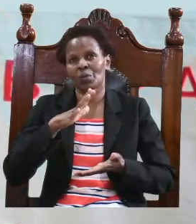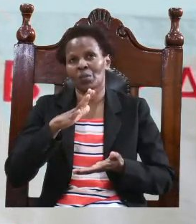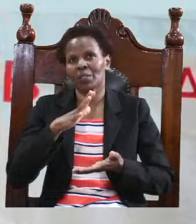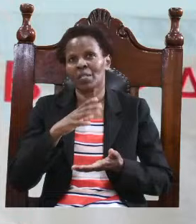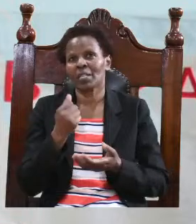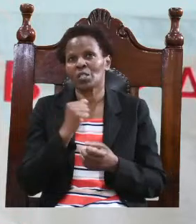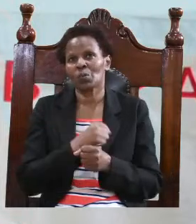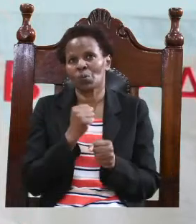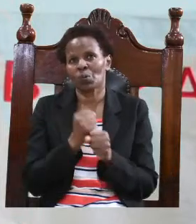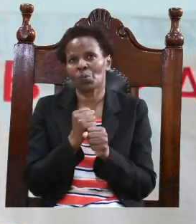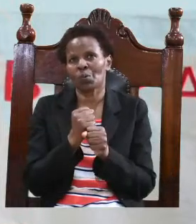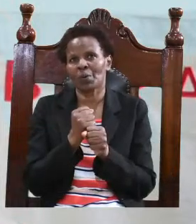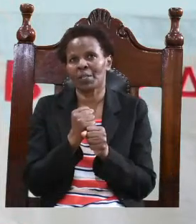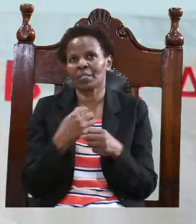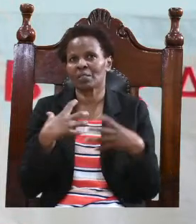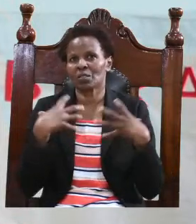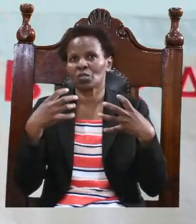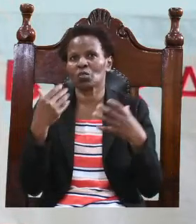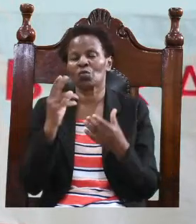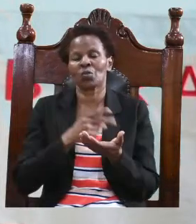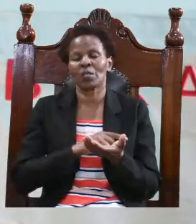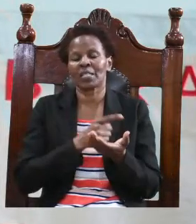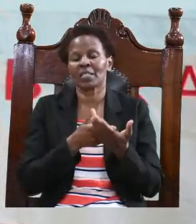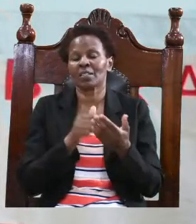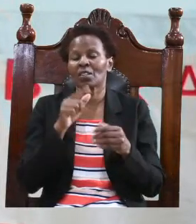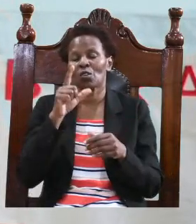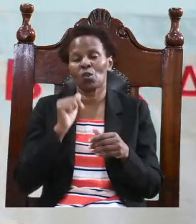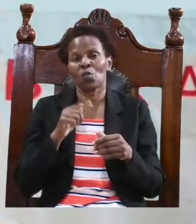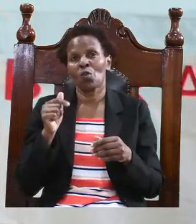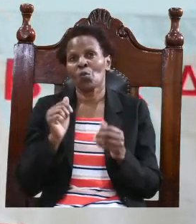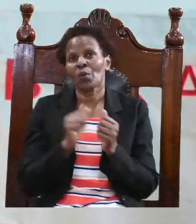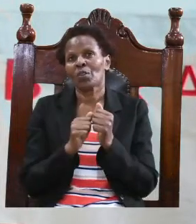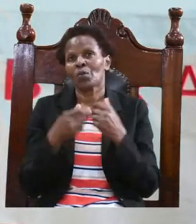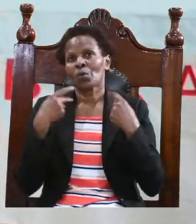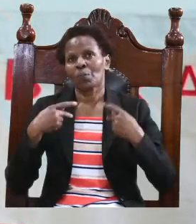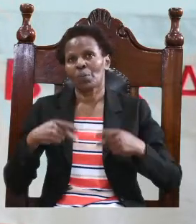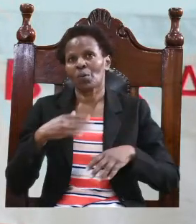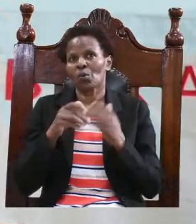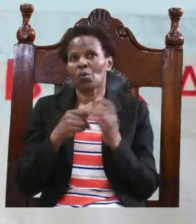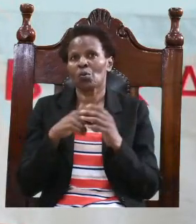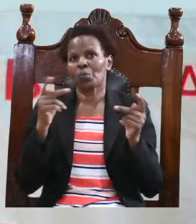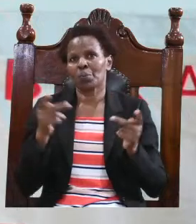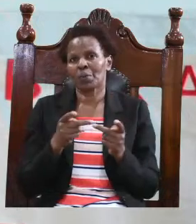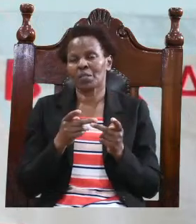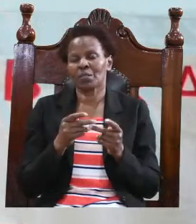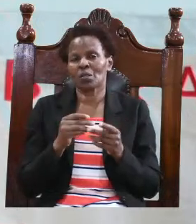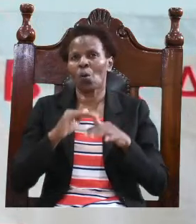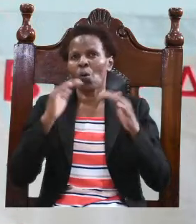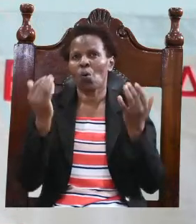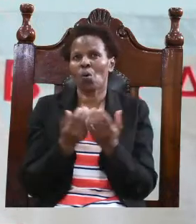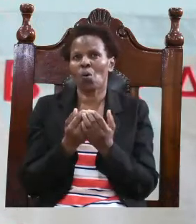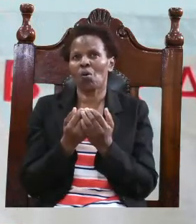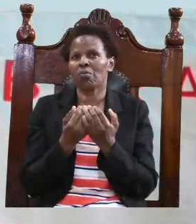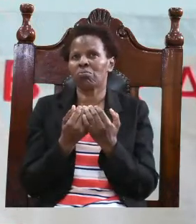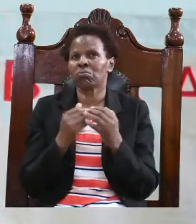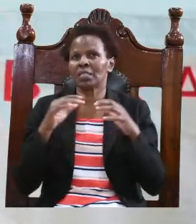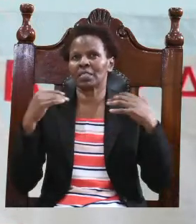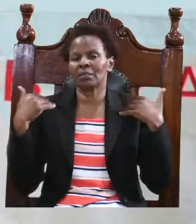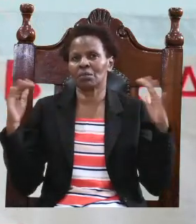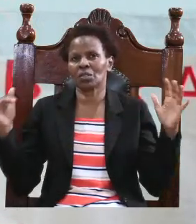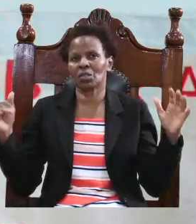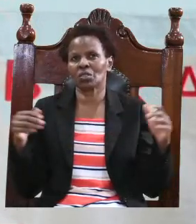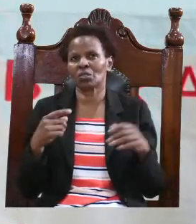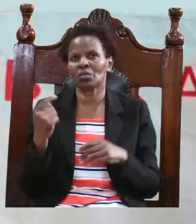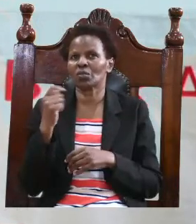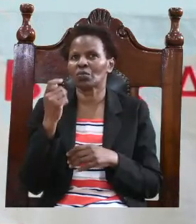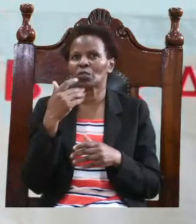of your works, the riches of your grace. Therefore, with your people in all places and with the whole company of heaven,